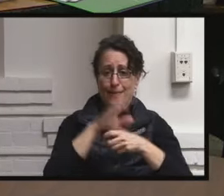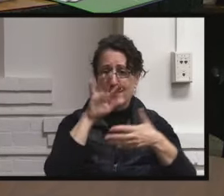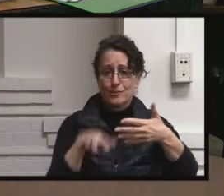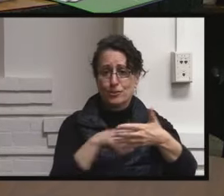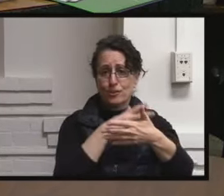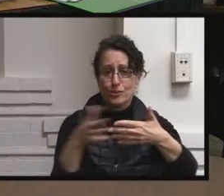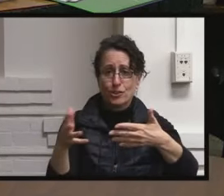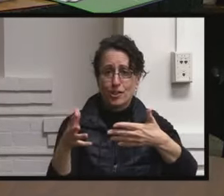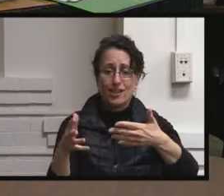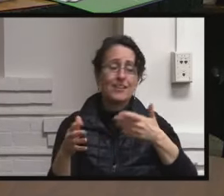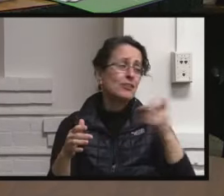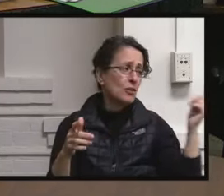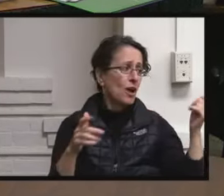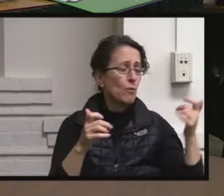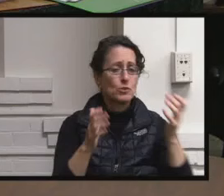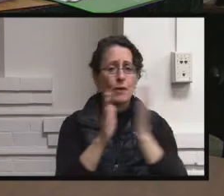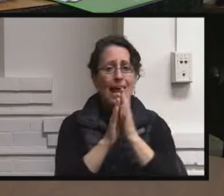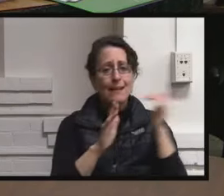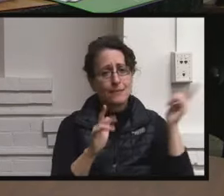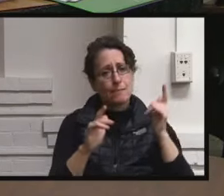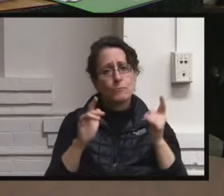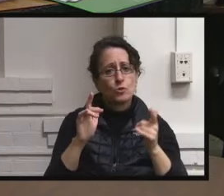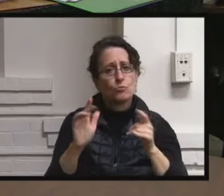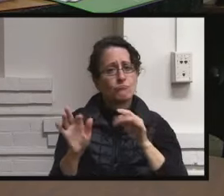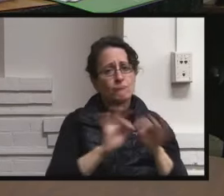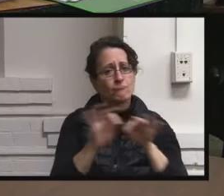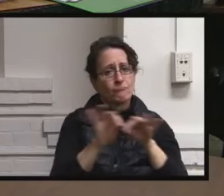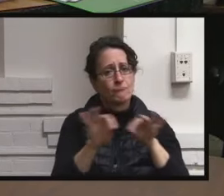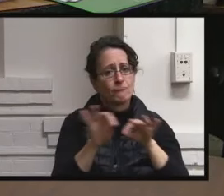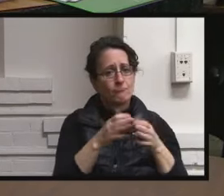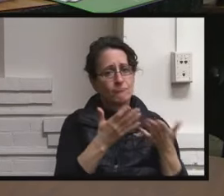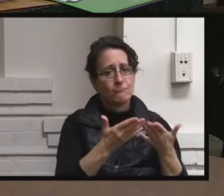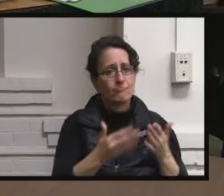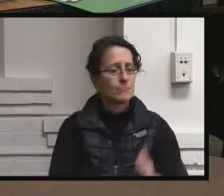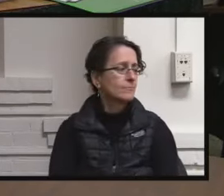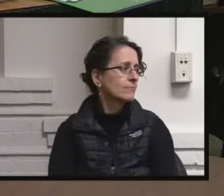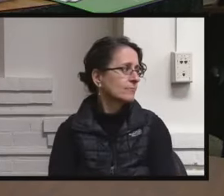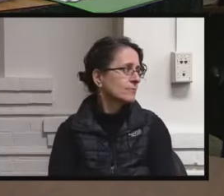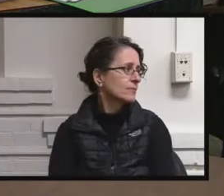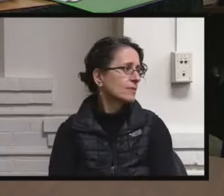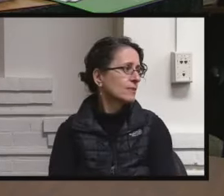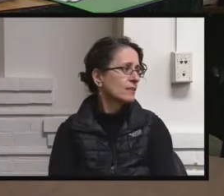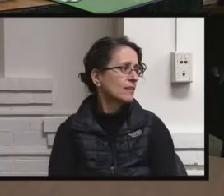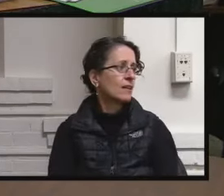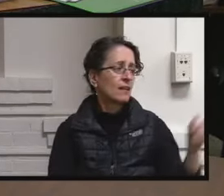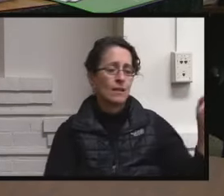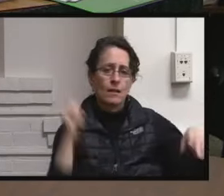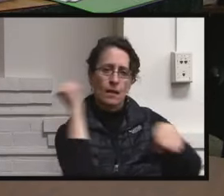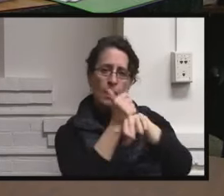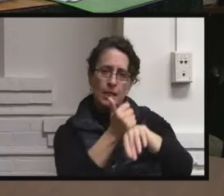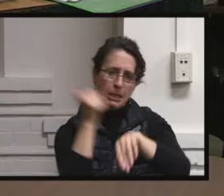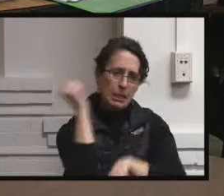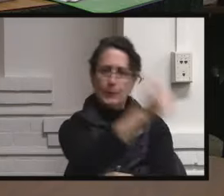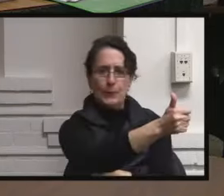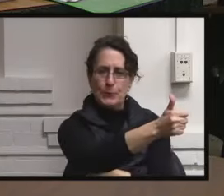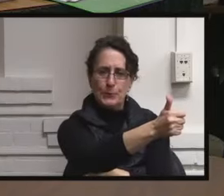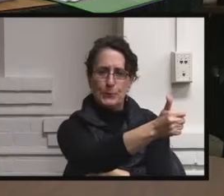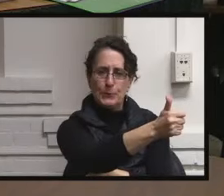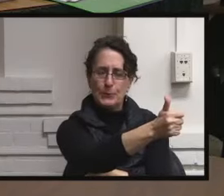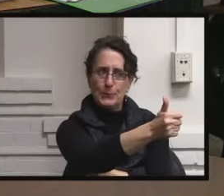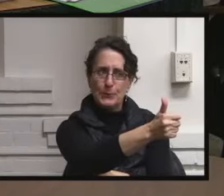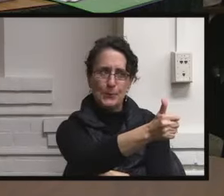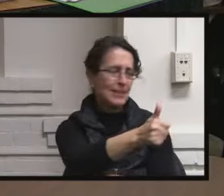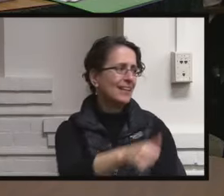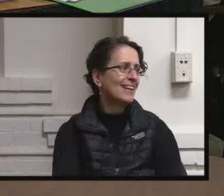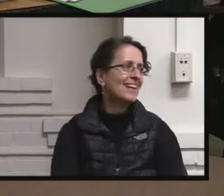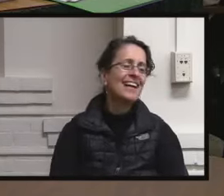there's any flavor he'd like to add around it, be helpful if you would speak to it. Thank you. In other words, he's throwing you under the bus. I'm passing on the